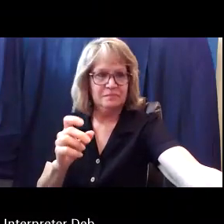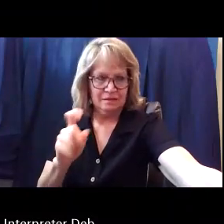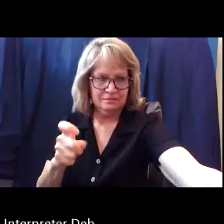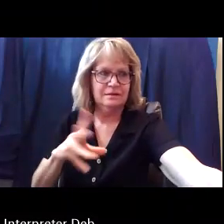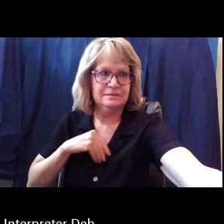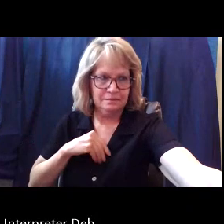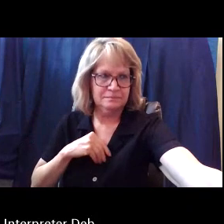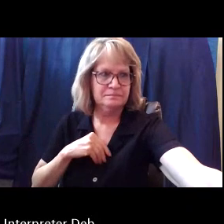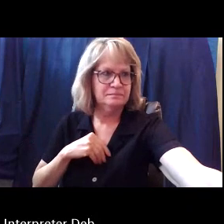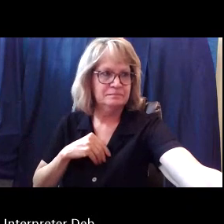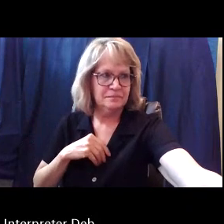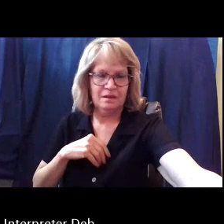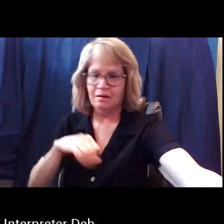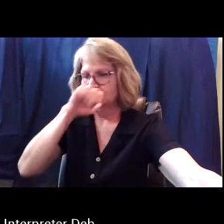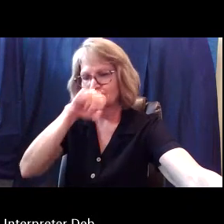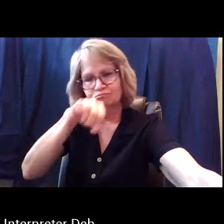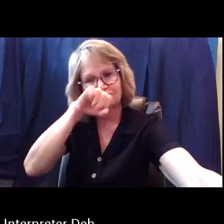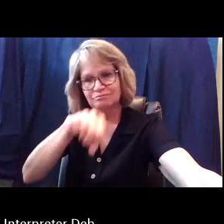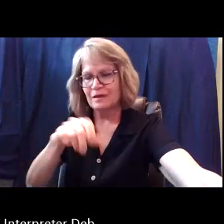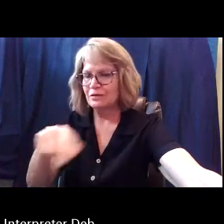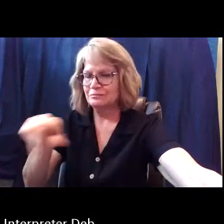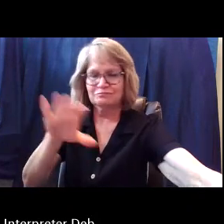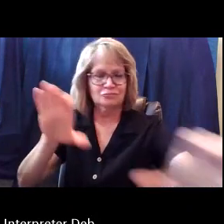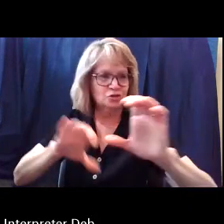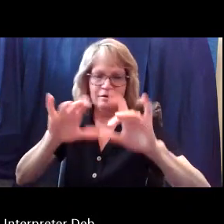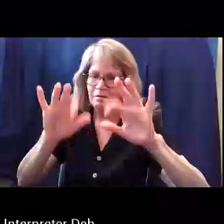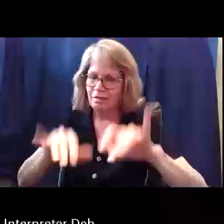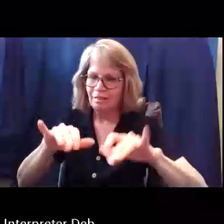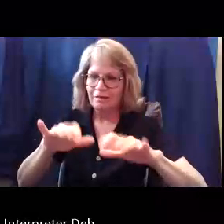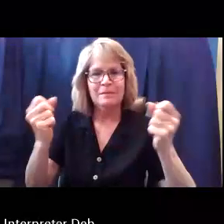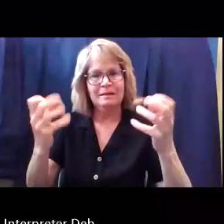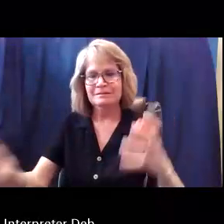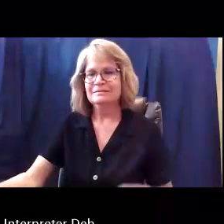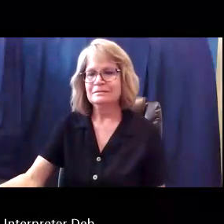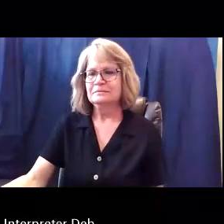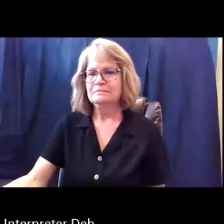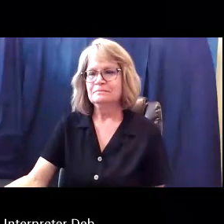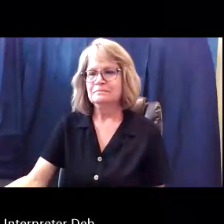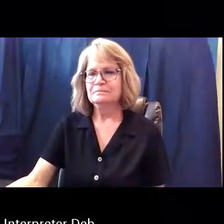All right, I love it. I love all the interaction in the chat. Thank you all.